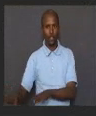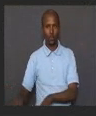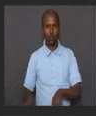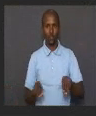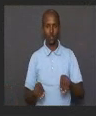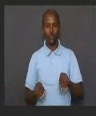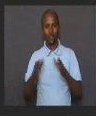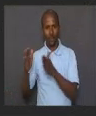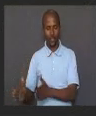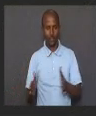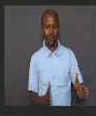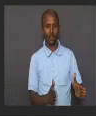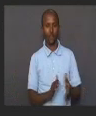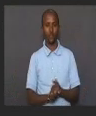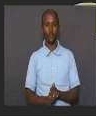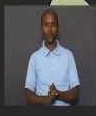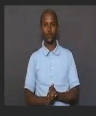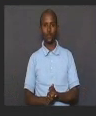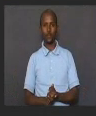Students, let's get ready.